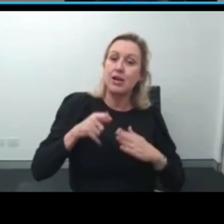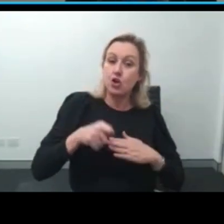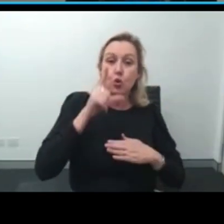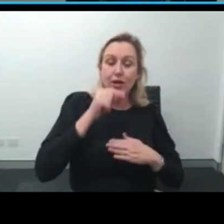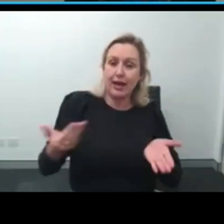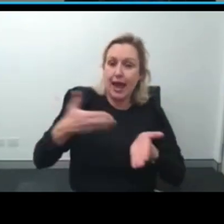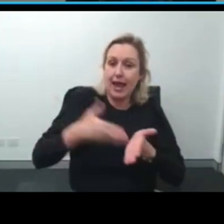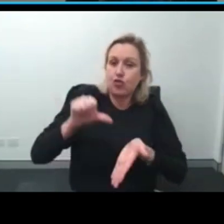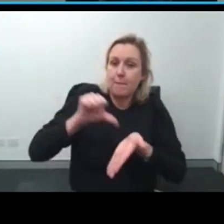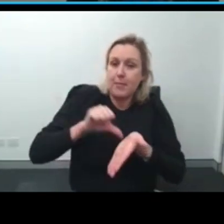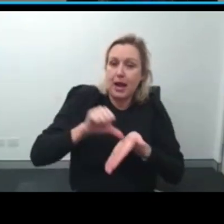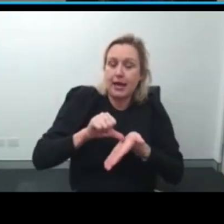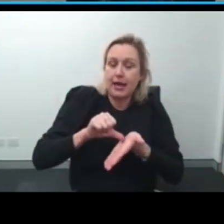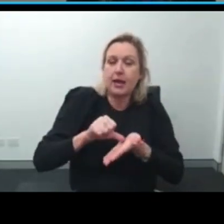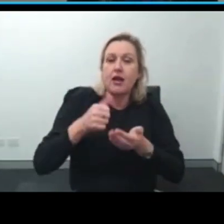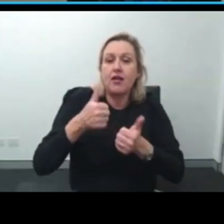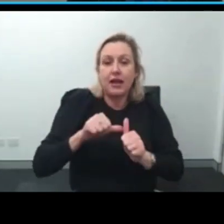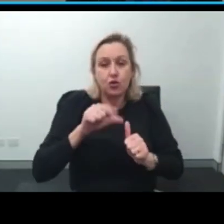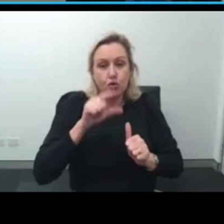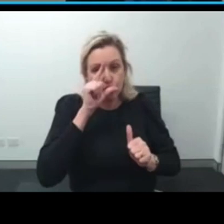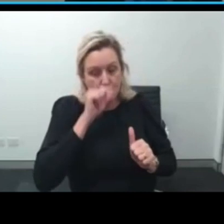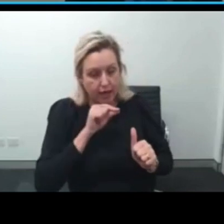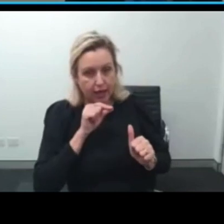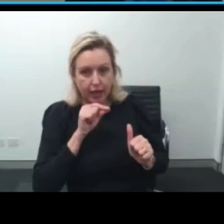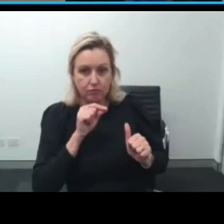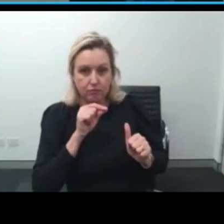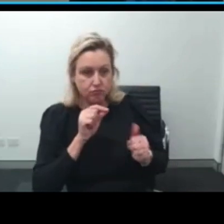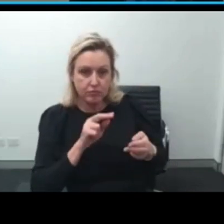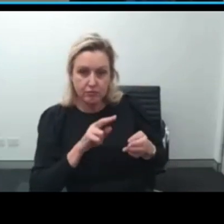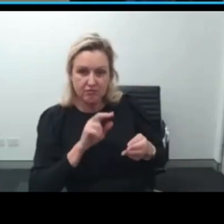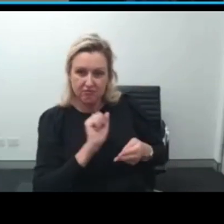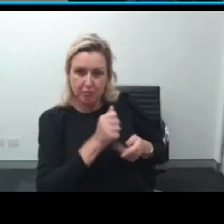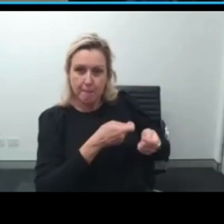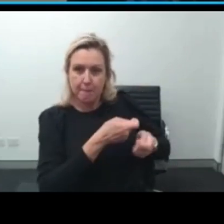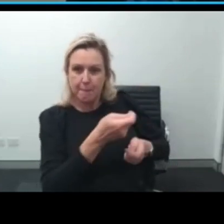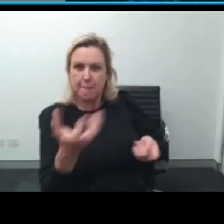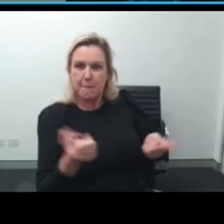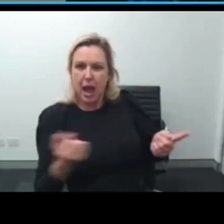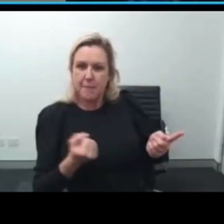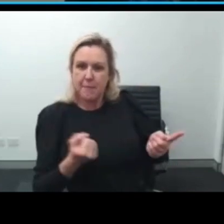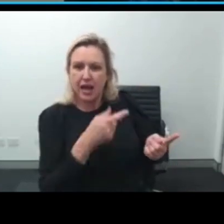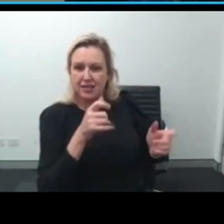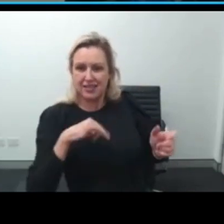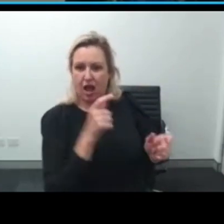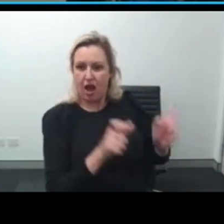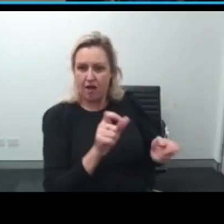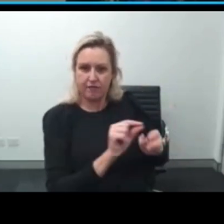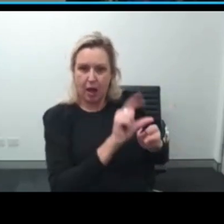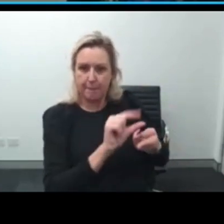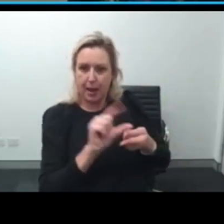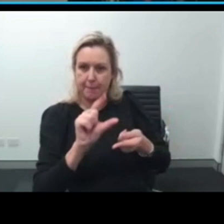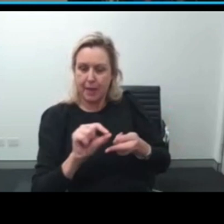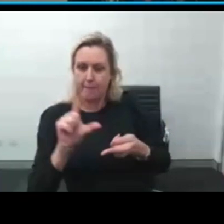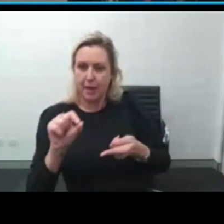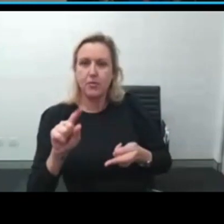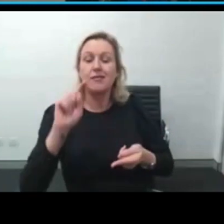need in order to increase wages for their workers. This funding will be in addition to the usual